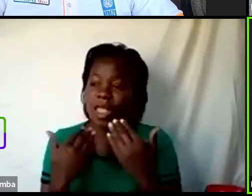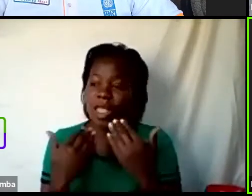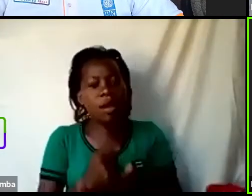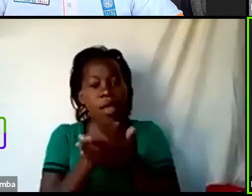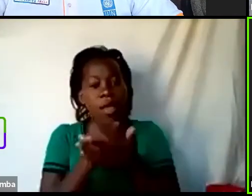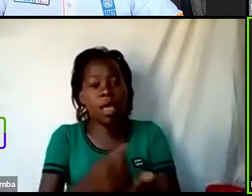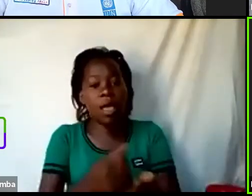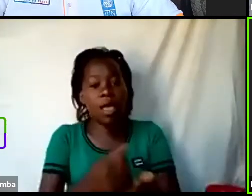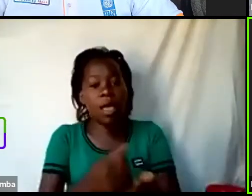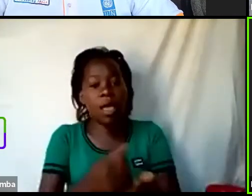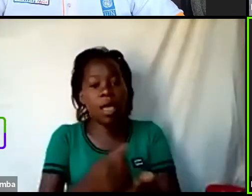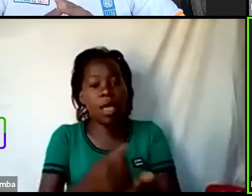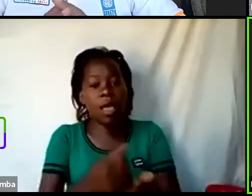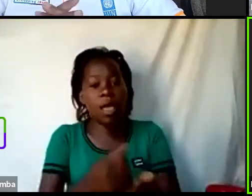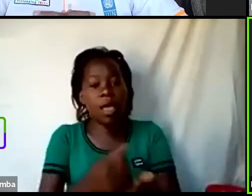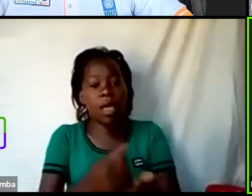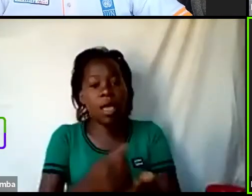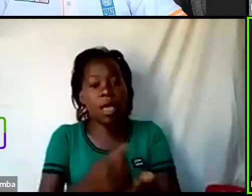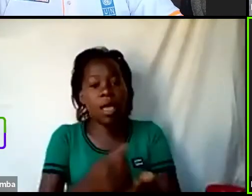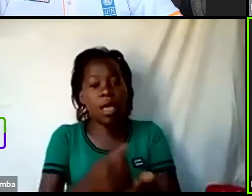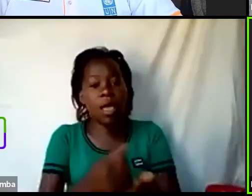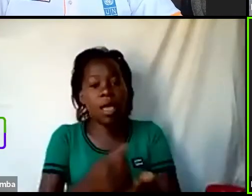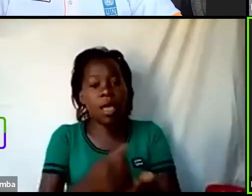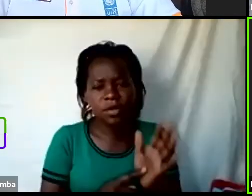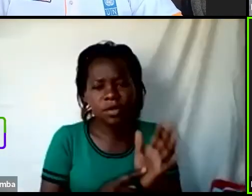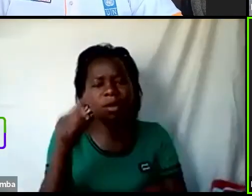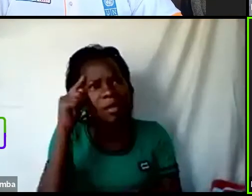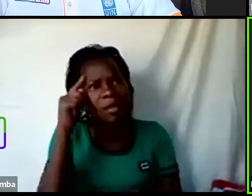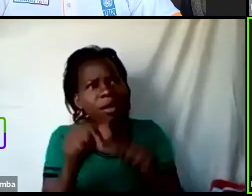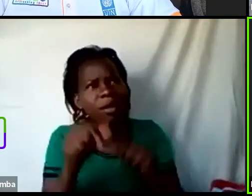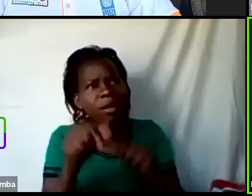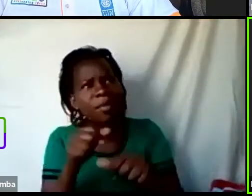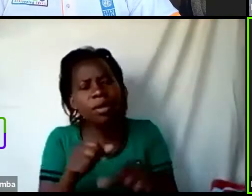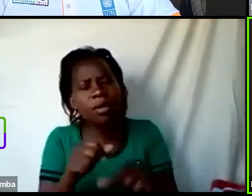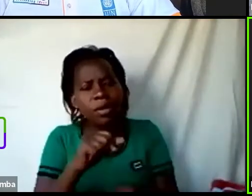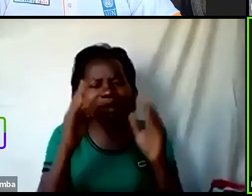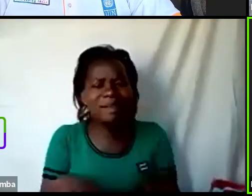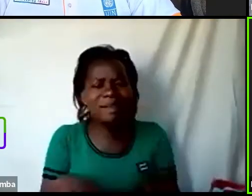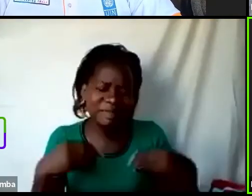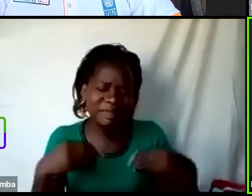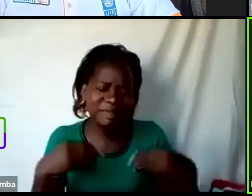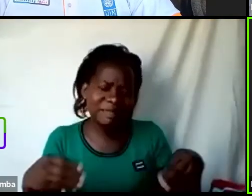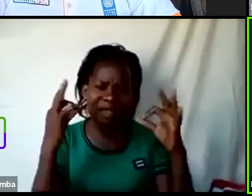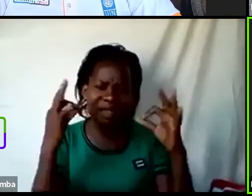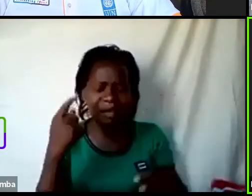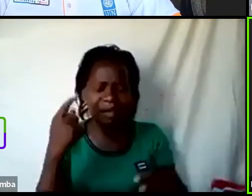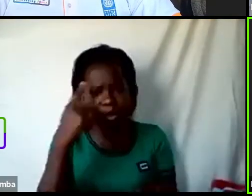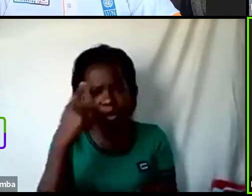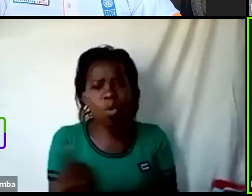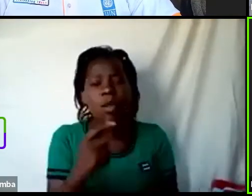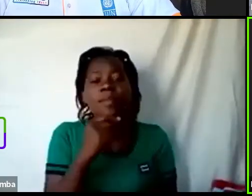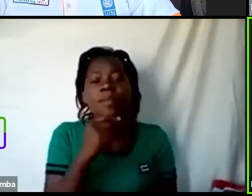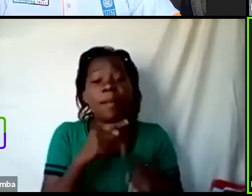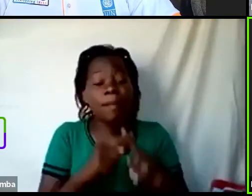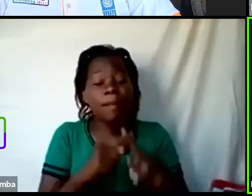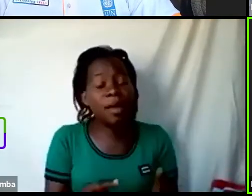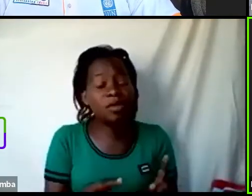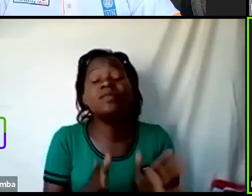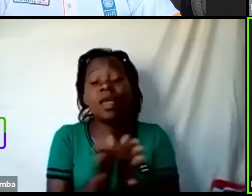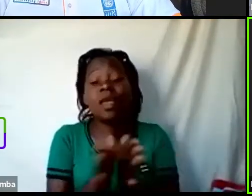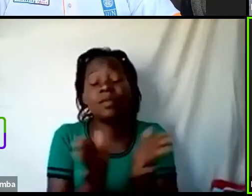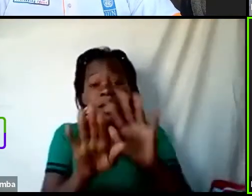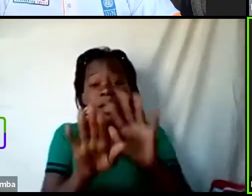space. Usually people think about manufacturing being a dirty thing for the men to deal with, but you've hacked that. So I'll give you a chance to come to